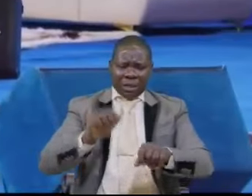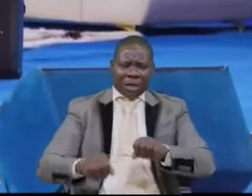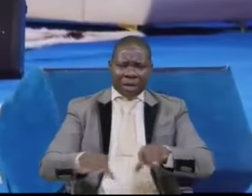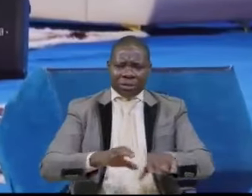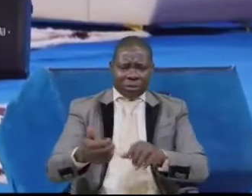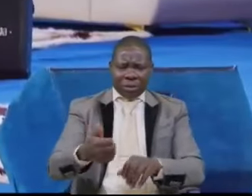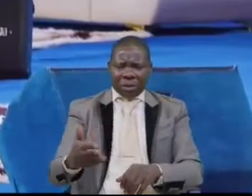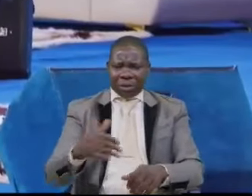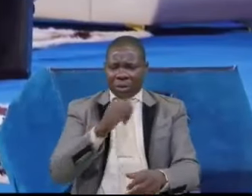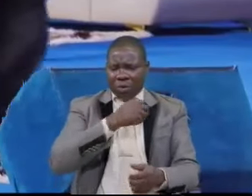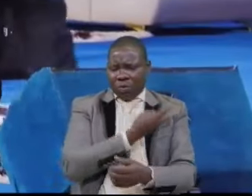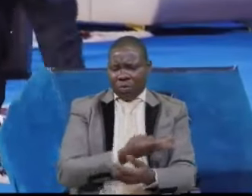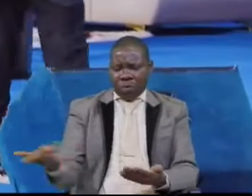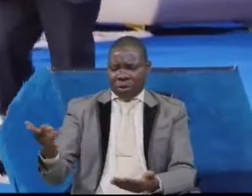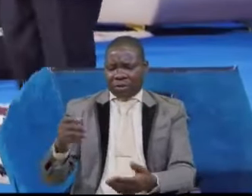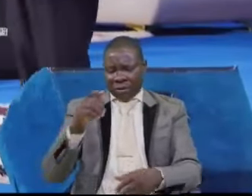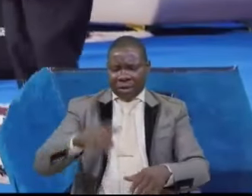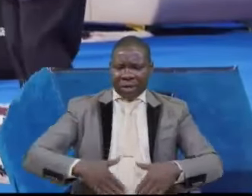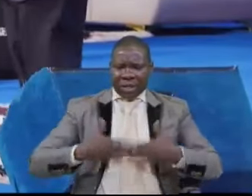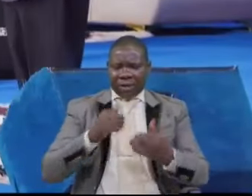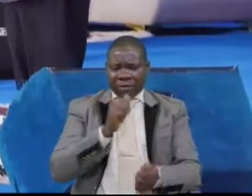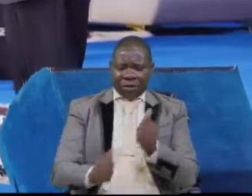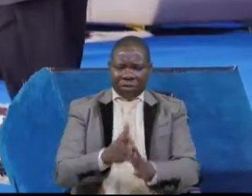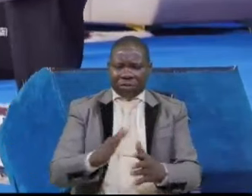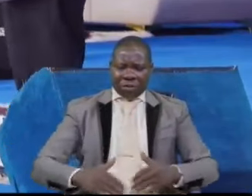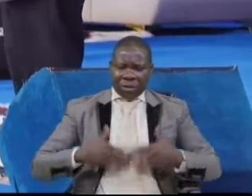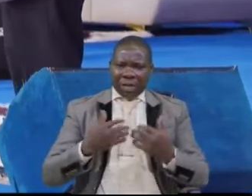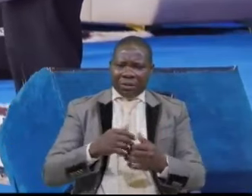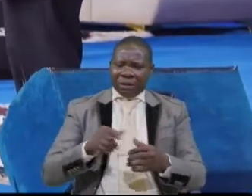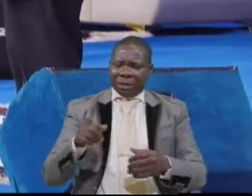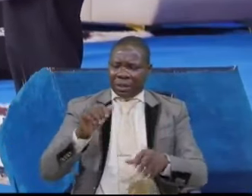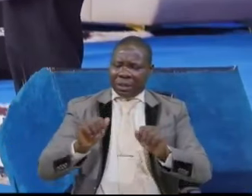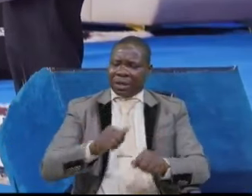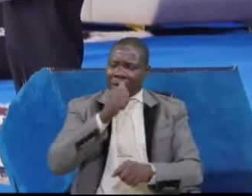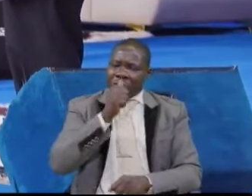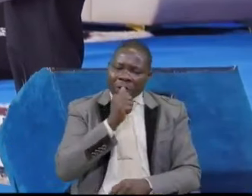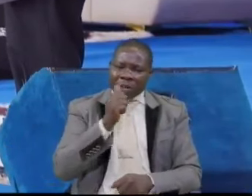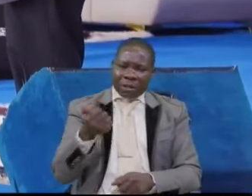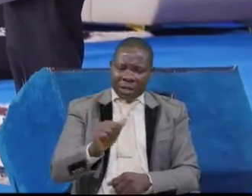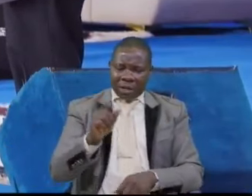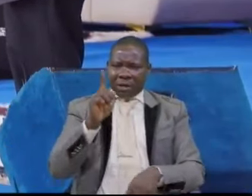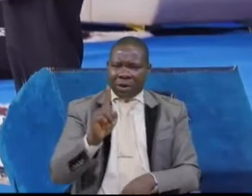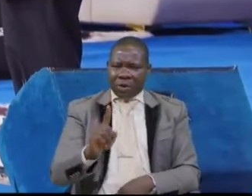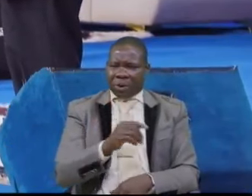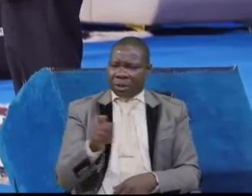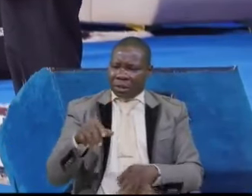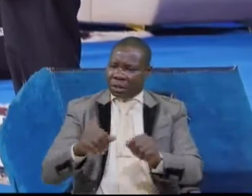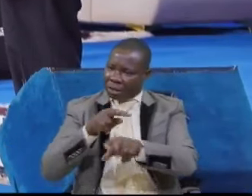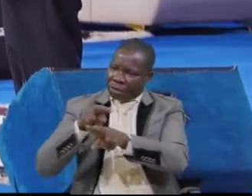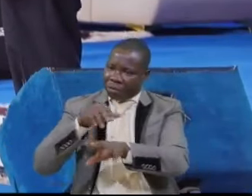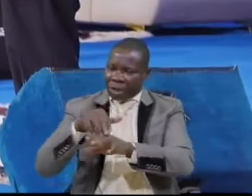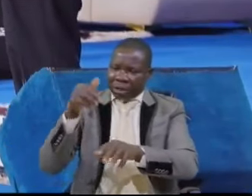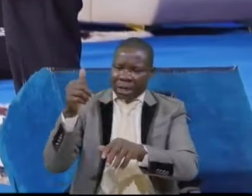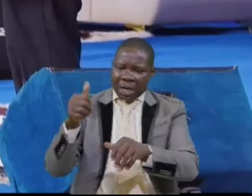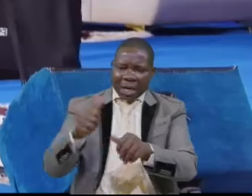lives, and it could muscle anyone, it could silence everyone, and it could look at everybody, and the fire